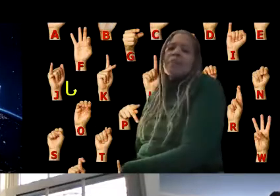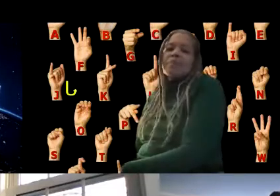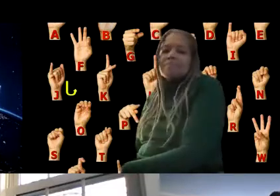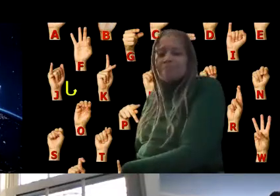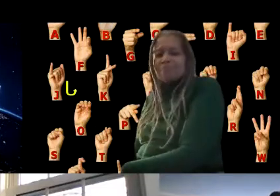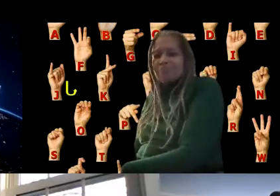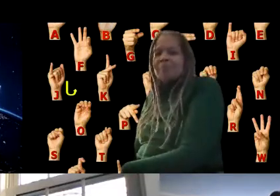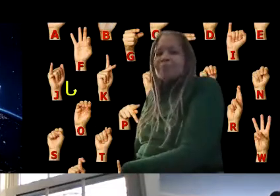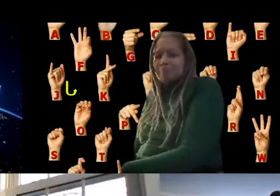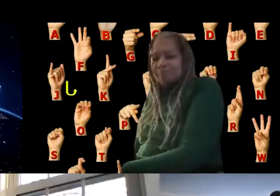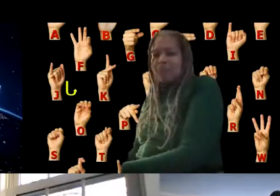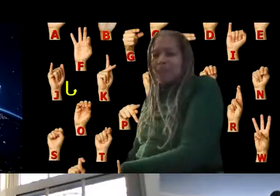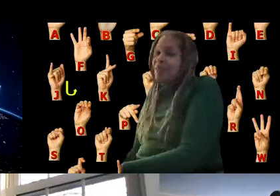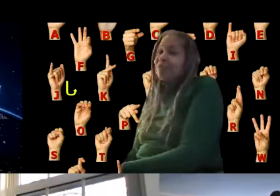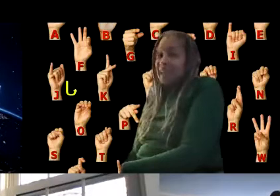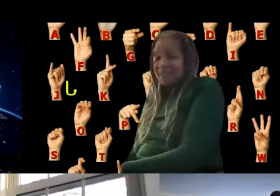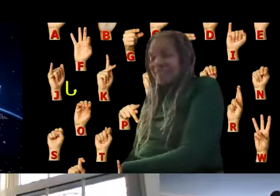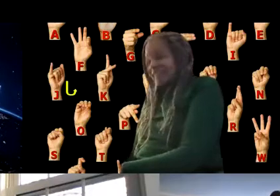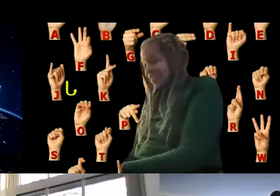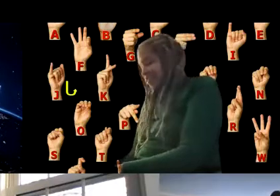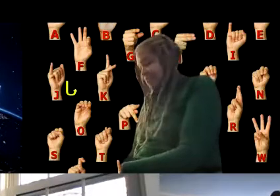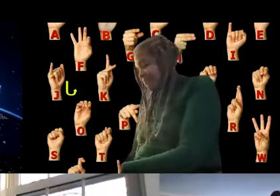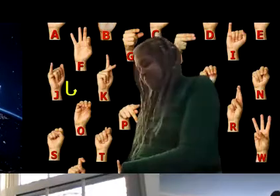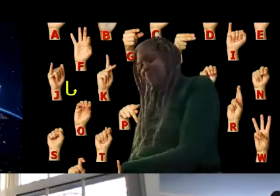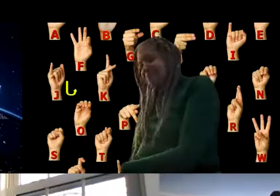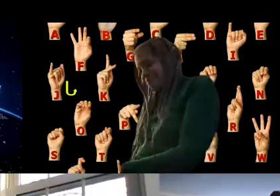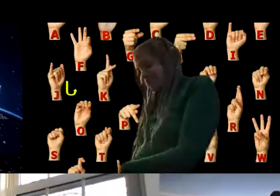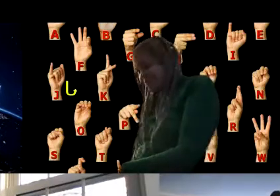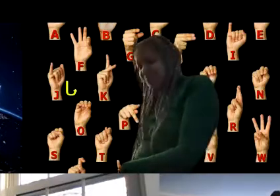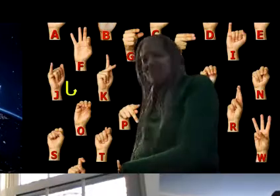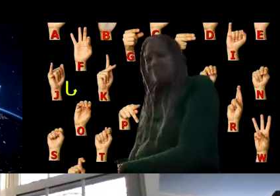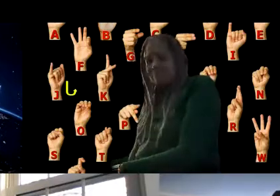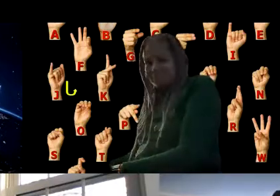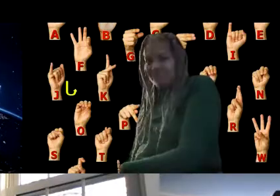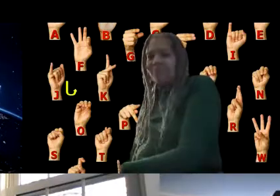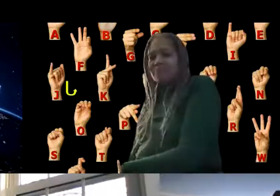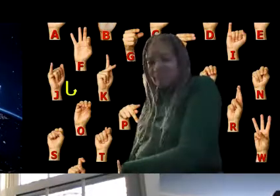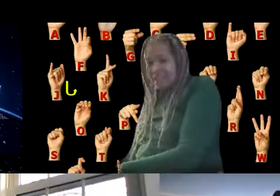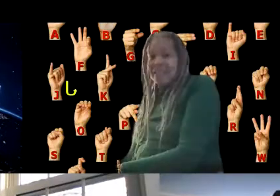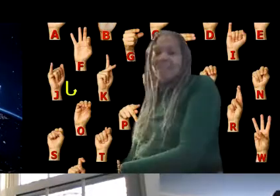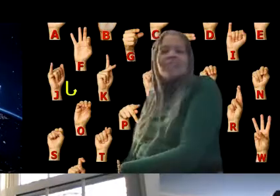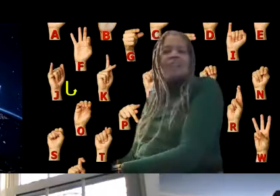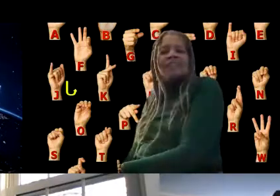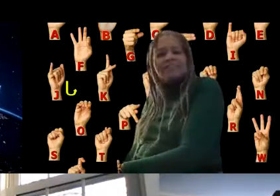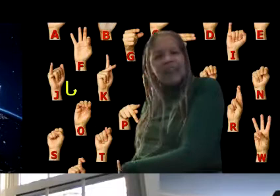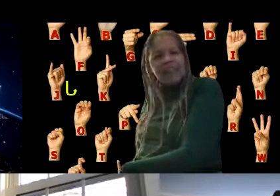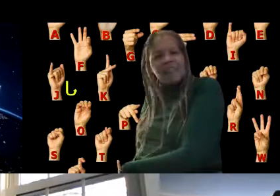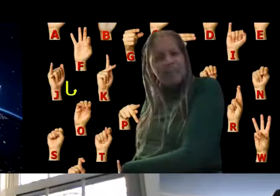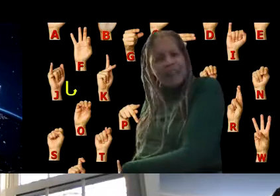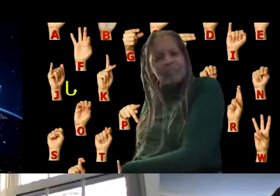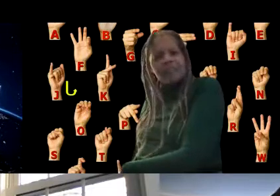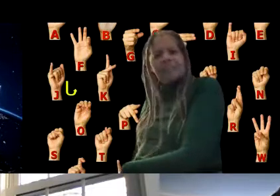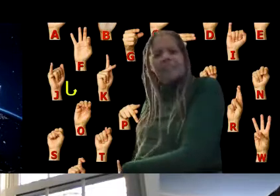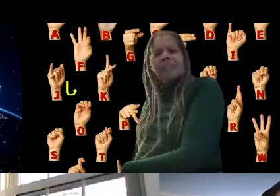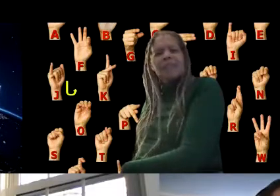Opinions are fine, but facts are facts. Facts are facts. This world behind me in the picture is round. It's not. It's